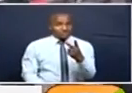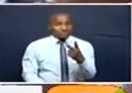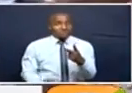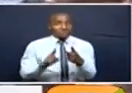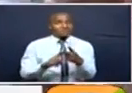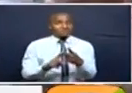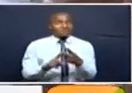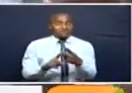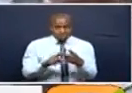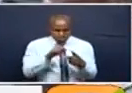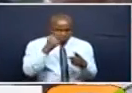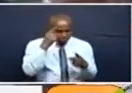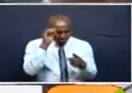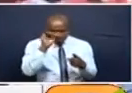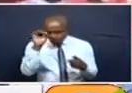That's what you think.